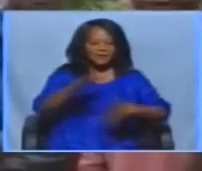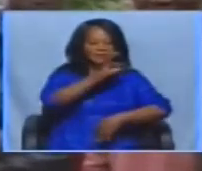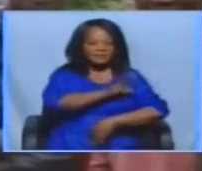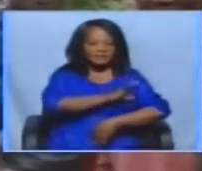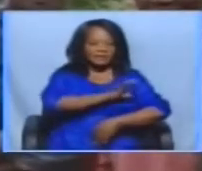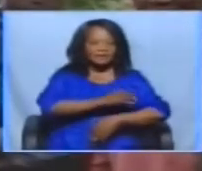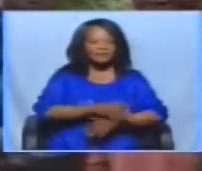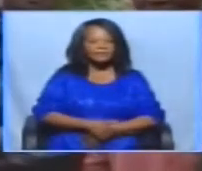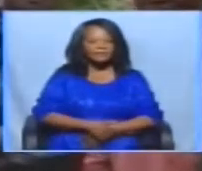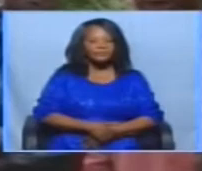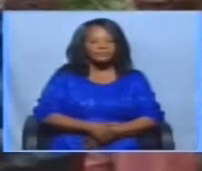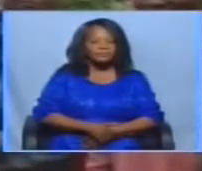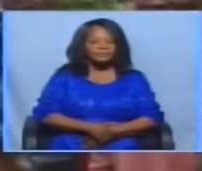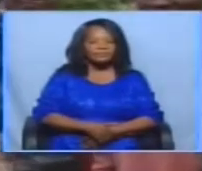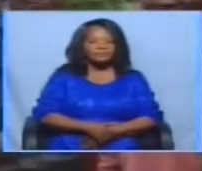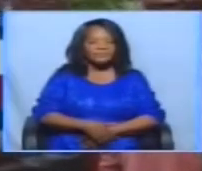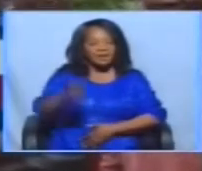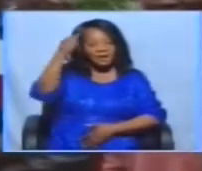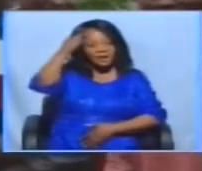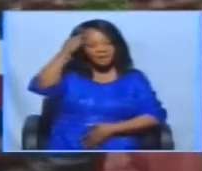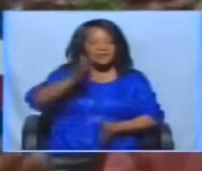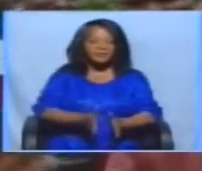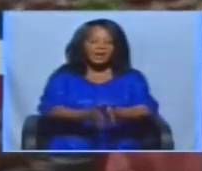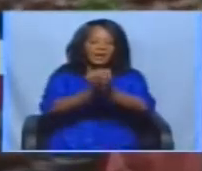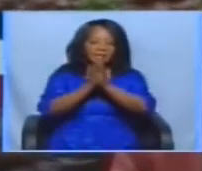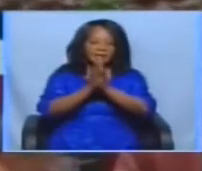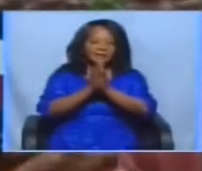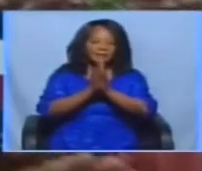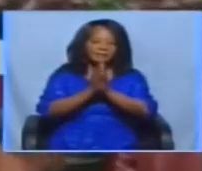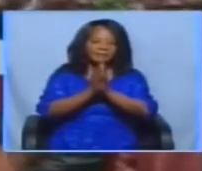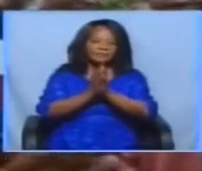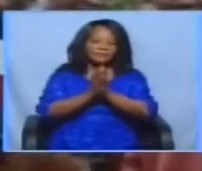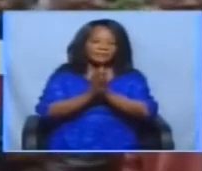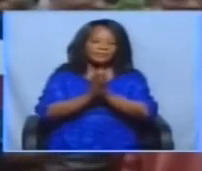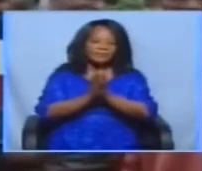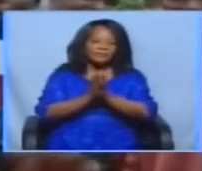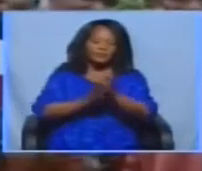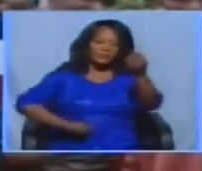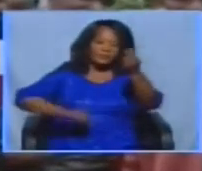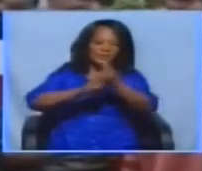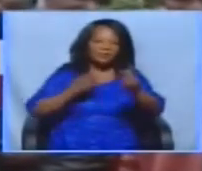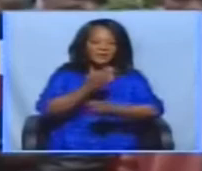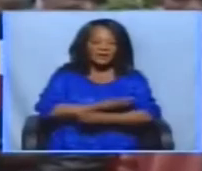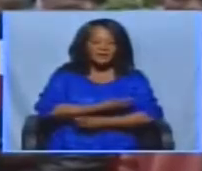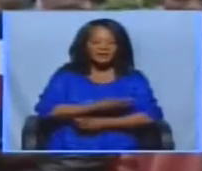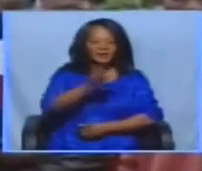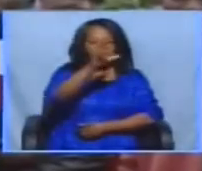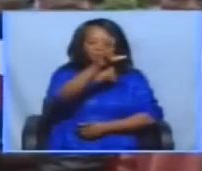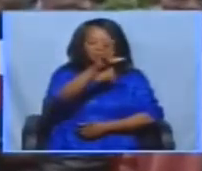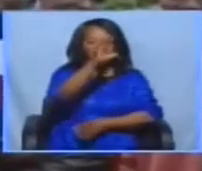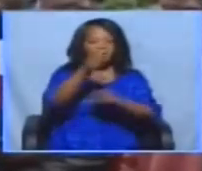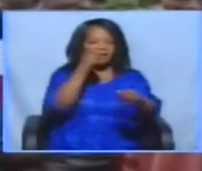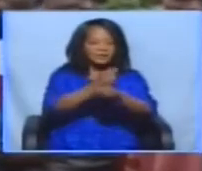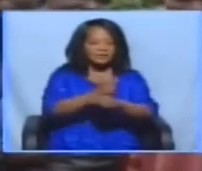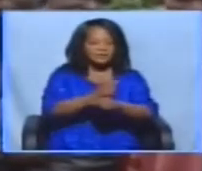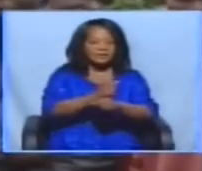kofi okweba fiat kubuteko, but we makani ne kofi. Ka increment to abomba 3 years, no increment. To ajandana ba